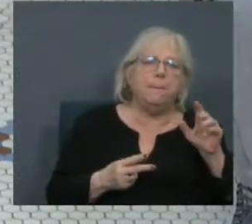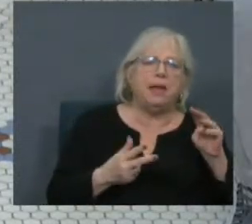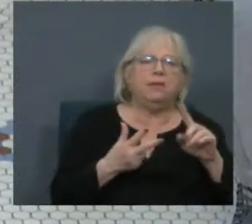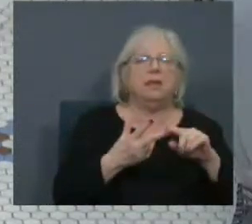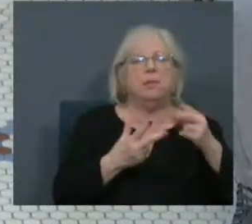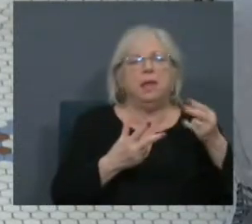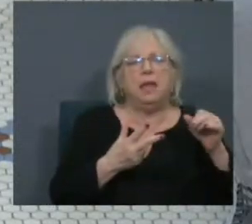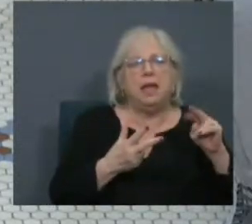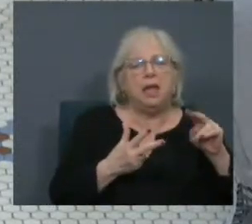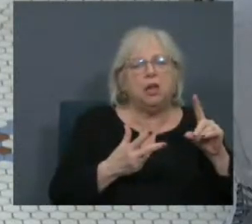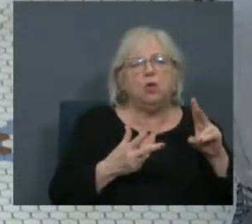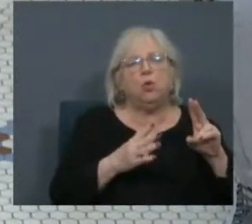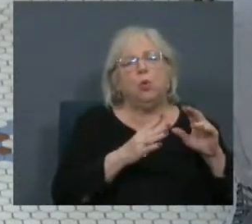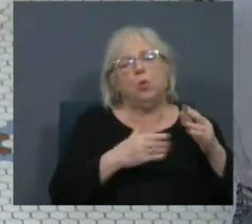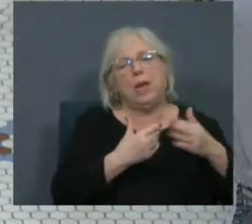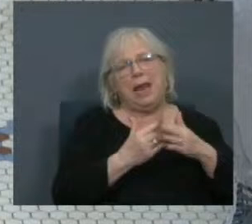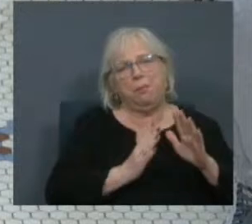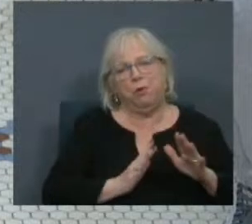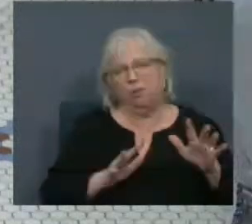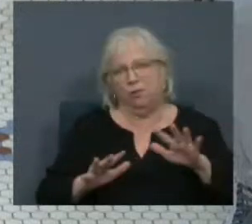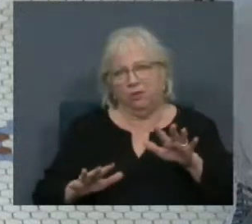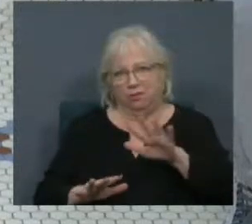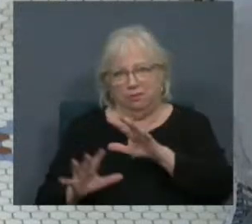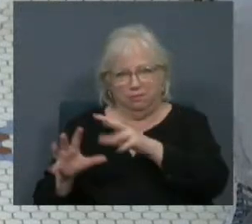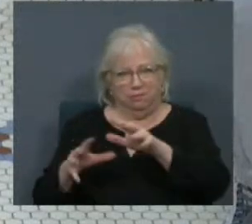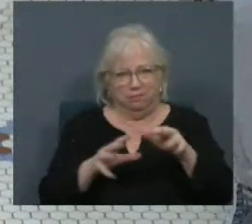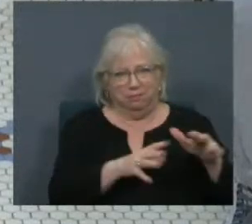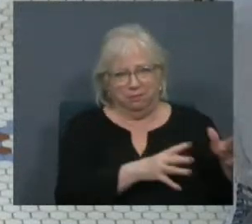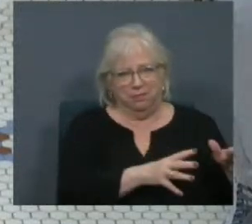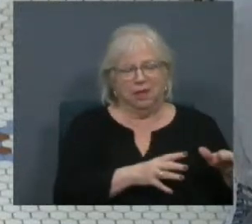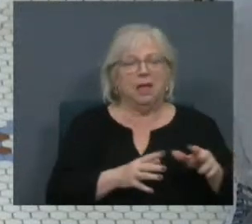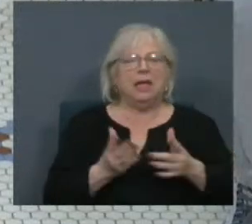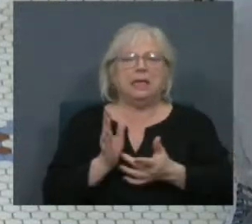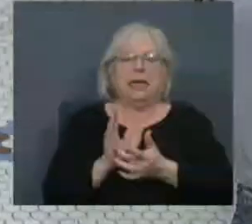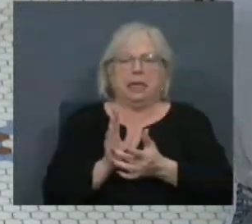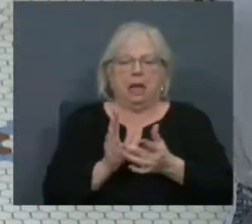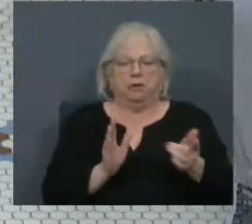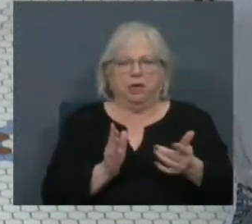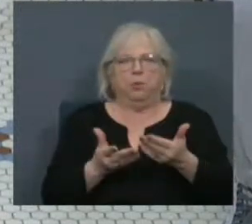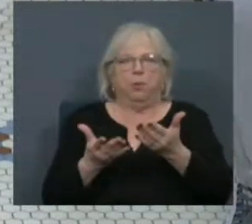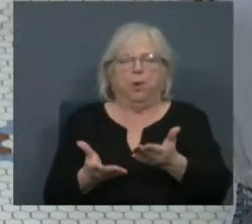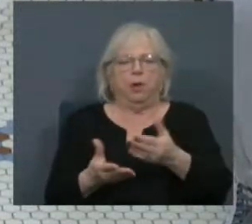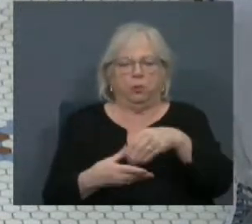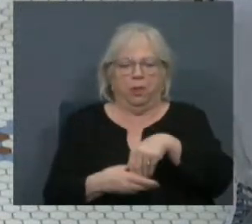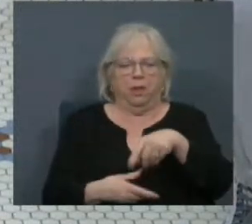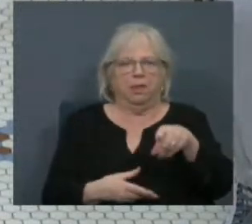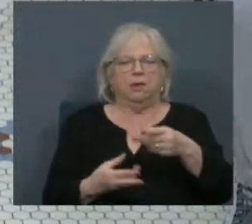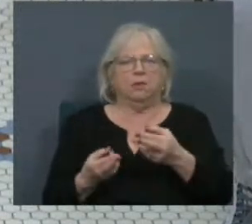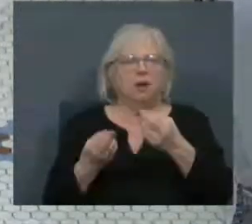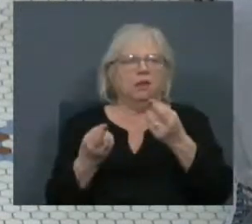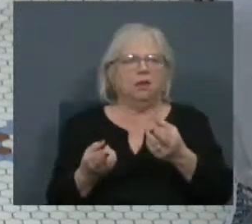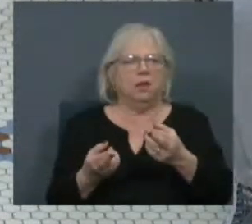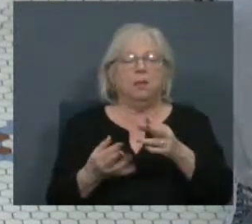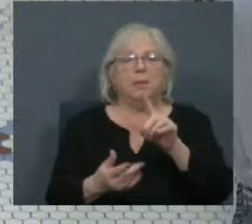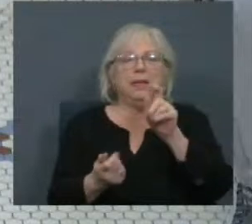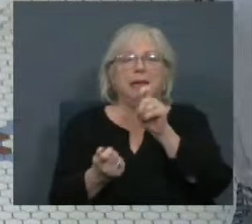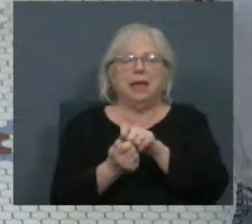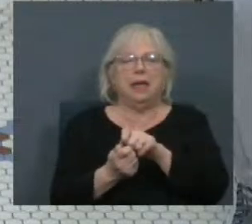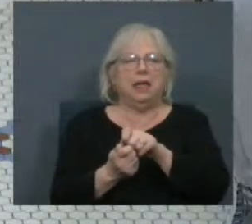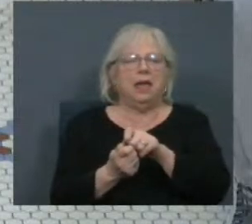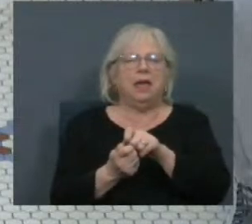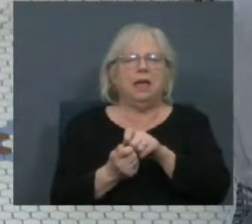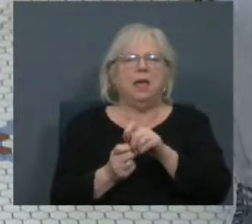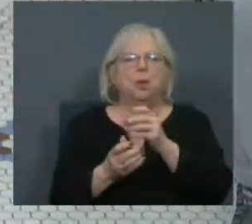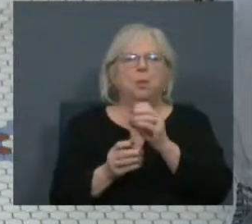others? Technology like what is being proposed within this resolution particularly puts